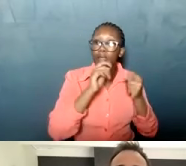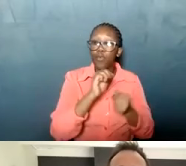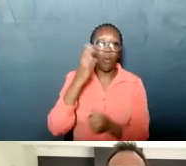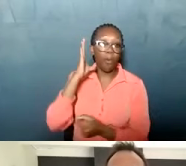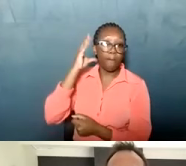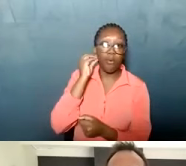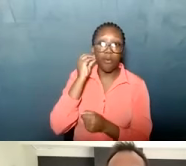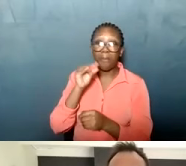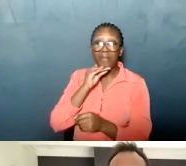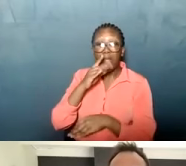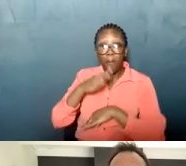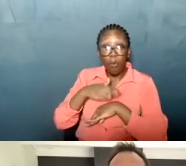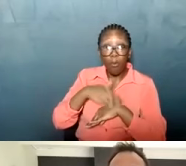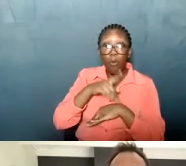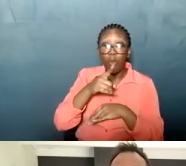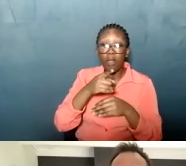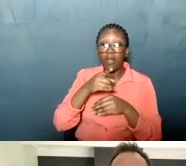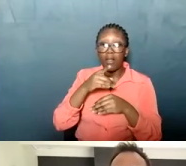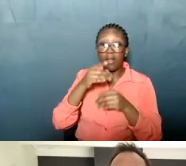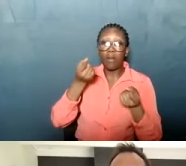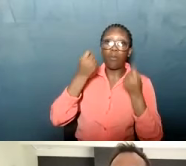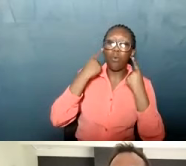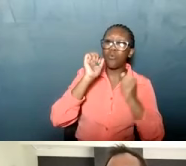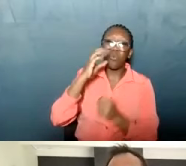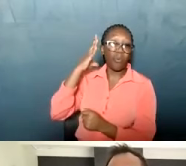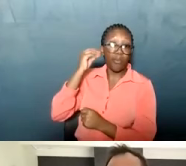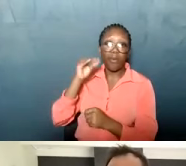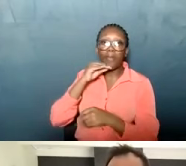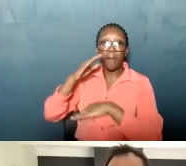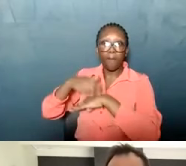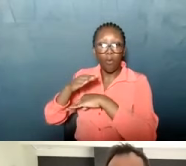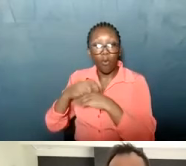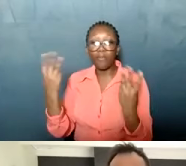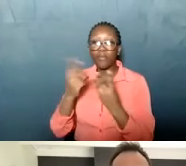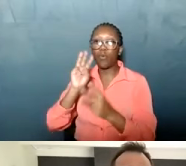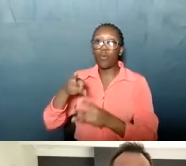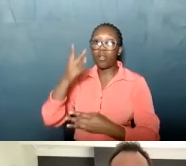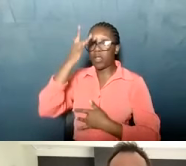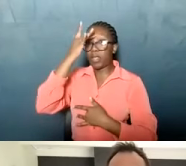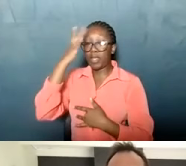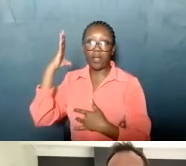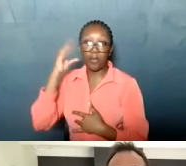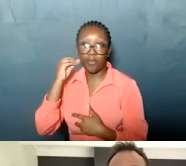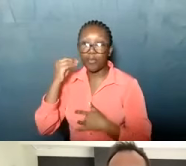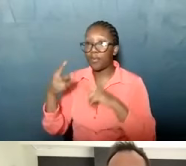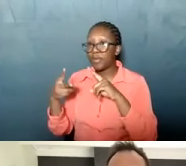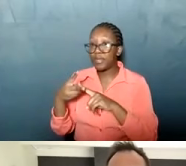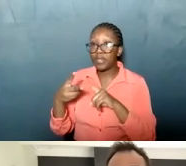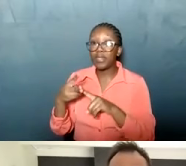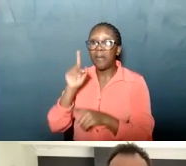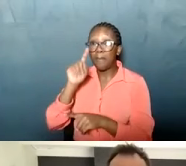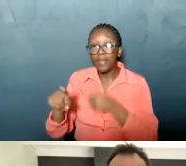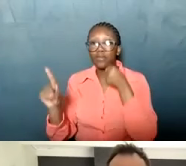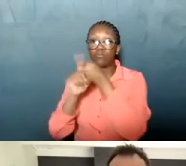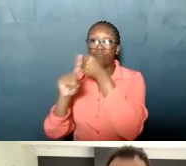further magnified by the stigma lined with ear and hearing problems. That is a key challenge we need to address